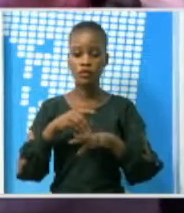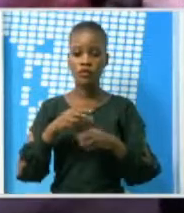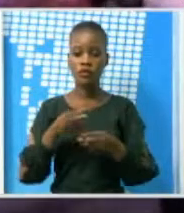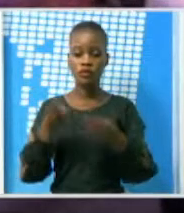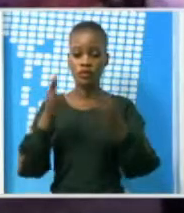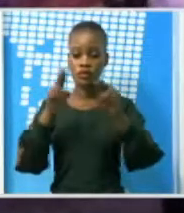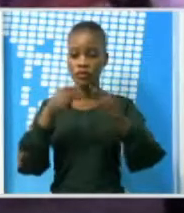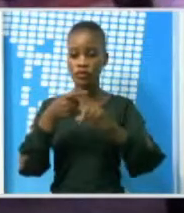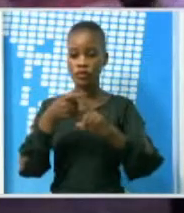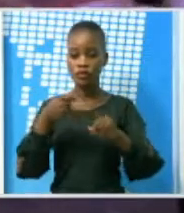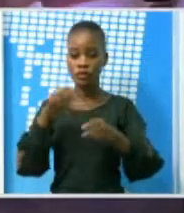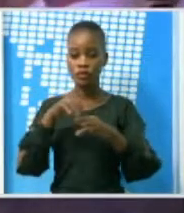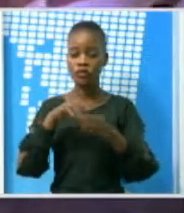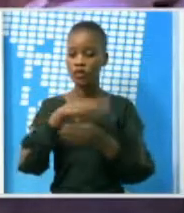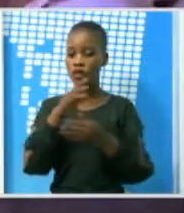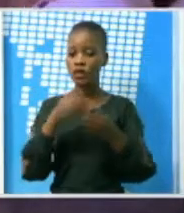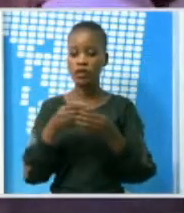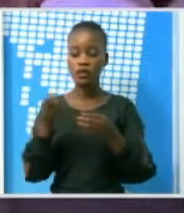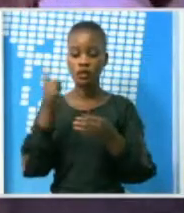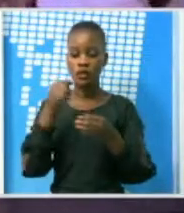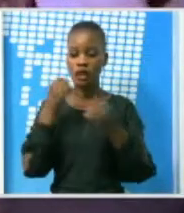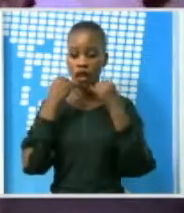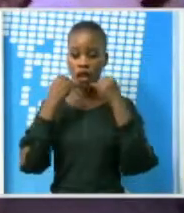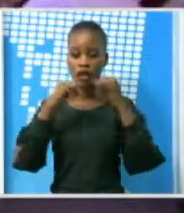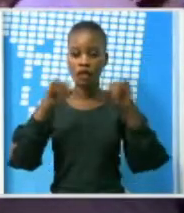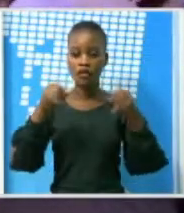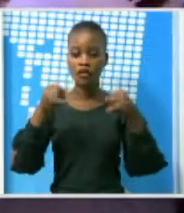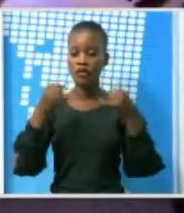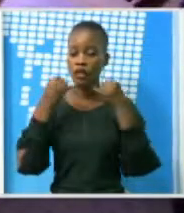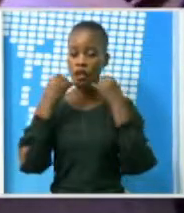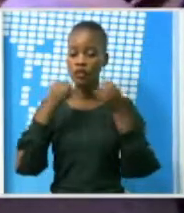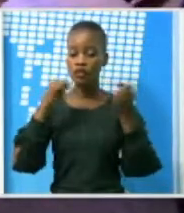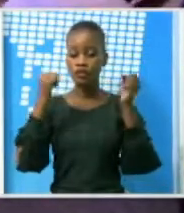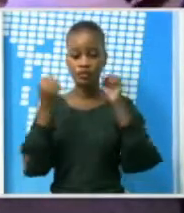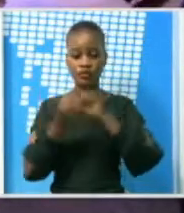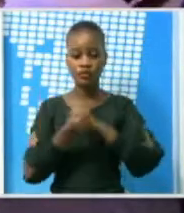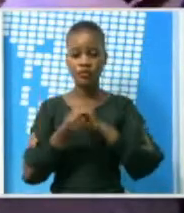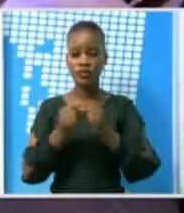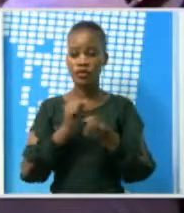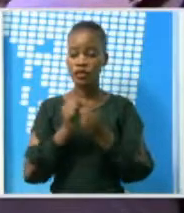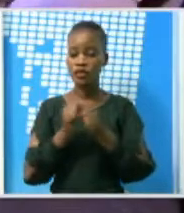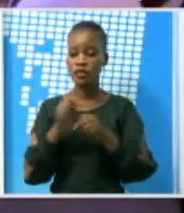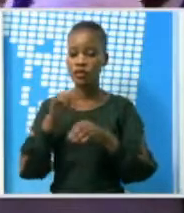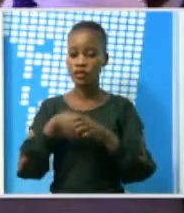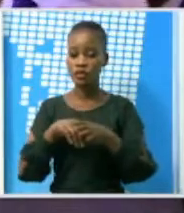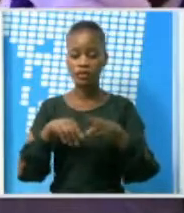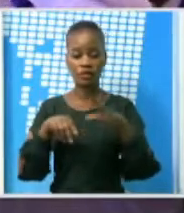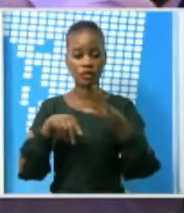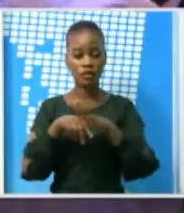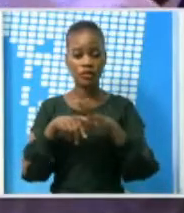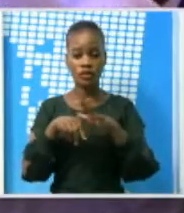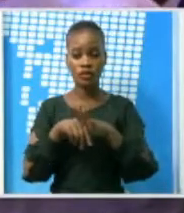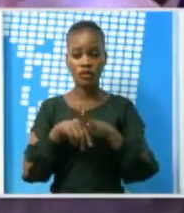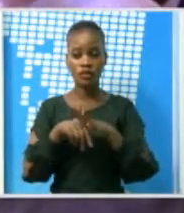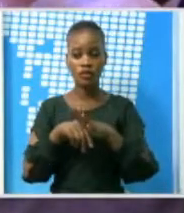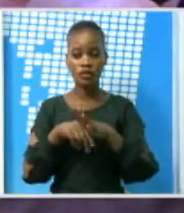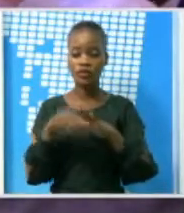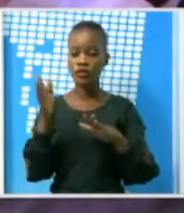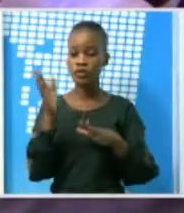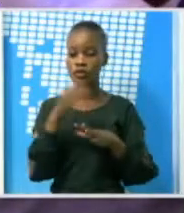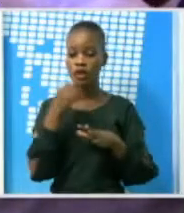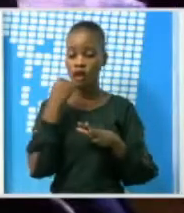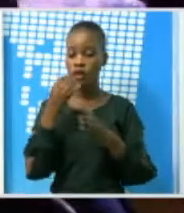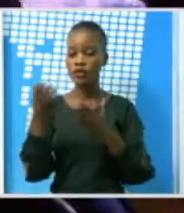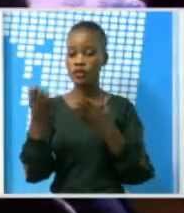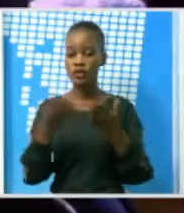Representatives from various foreign missions trying to accelerate the energy transition participated in panel discussions. Norwegian envoy to